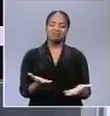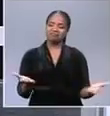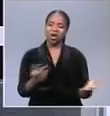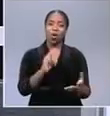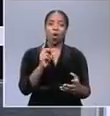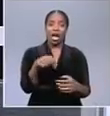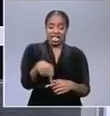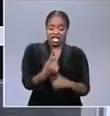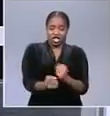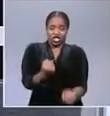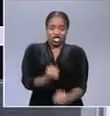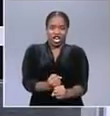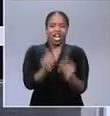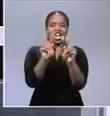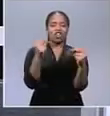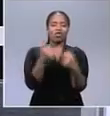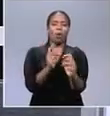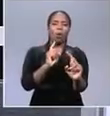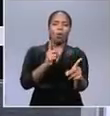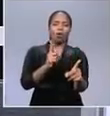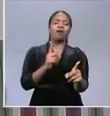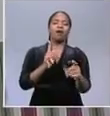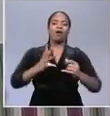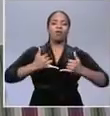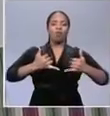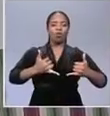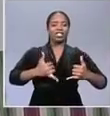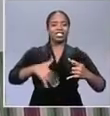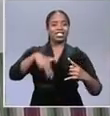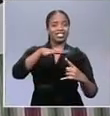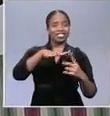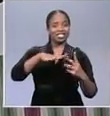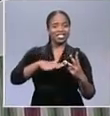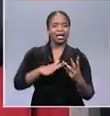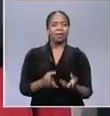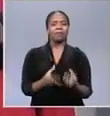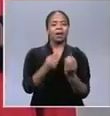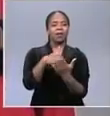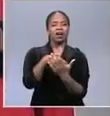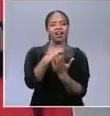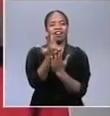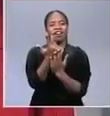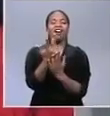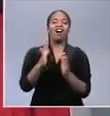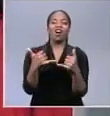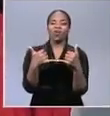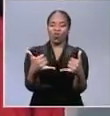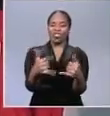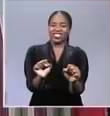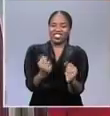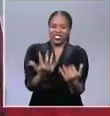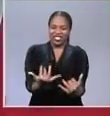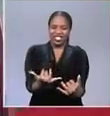recipients of this year's national orders. Yvonne Chaka, Jacques Callis, actress Mary Twala, journalist Matata Sedu